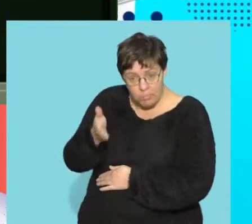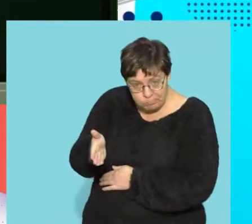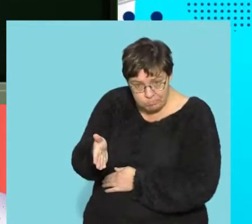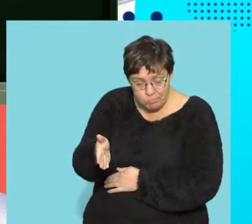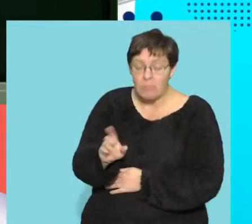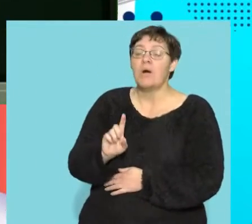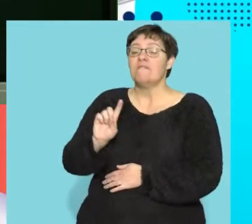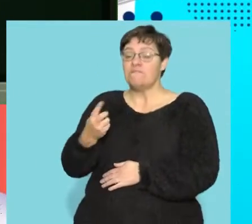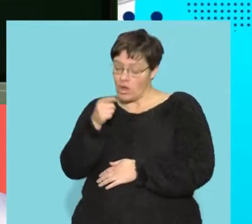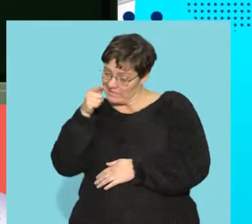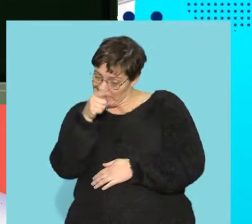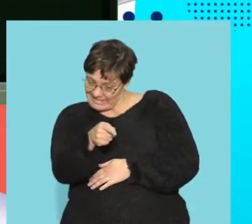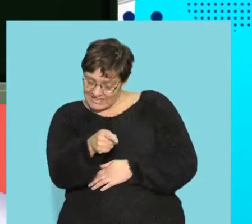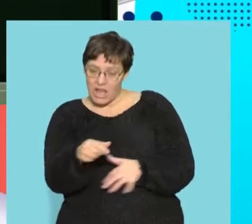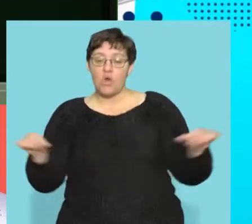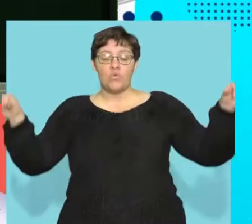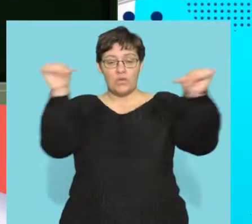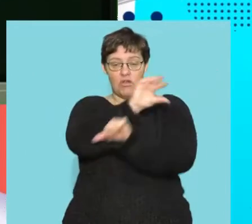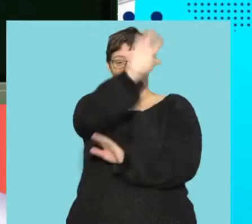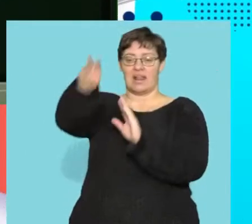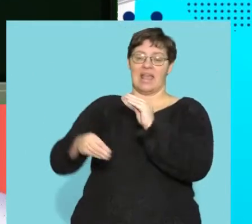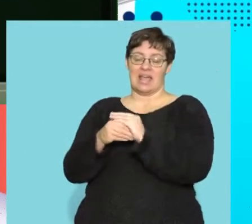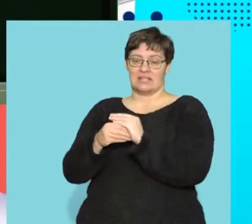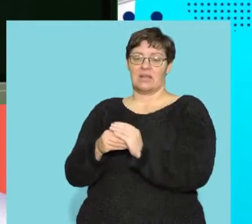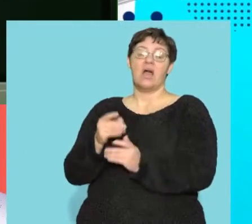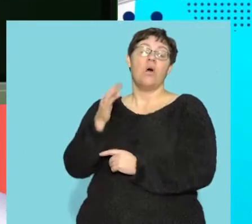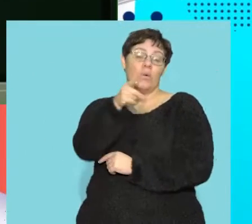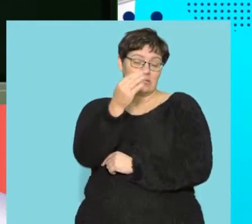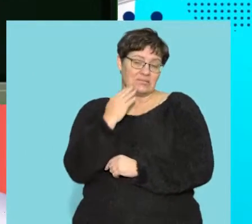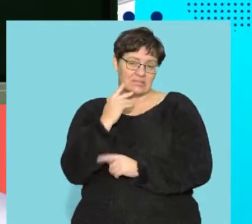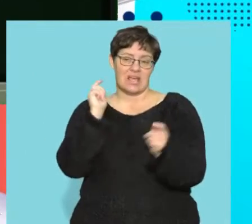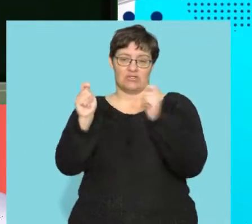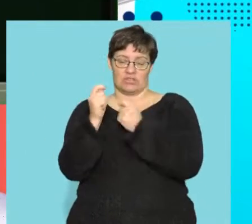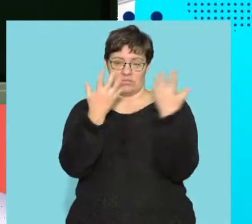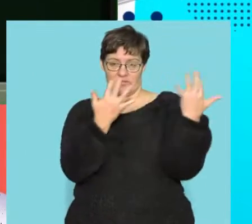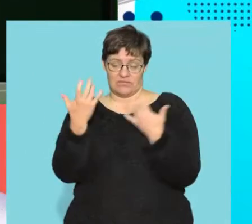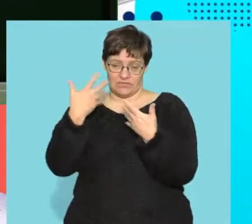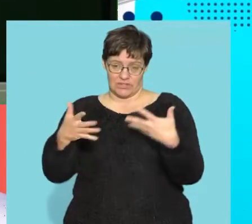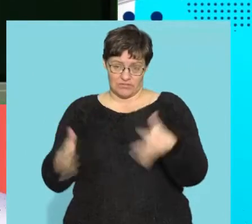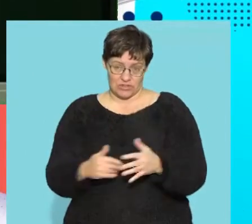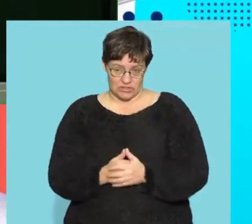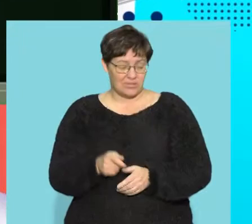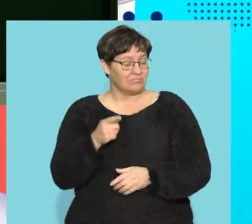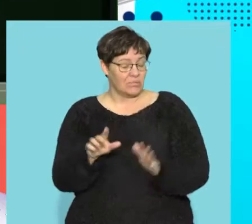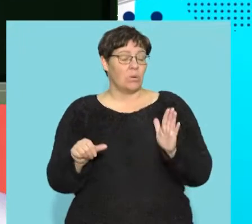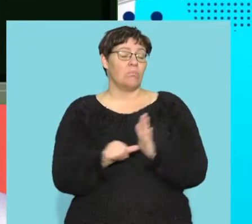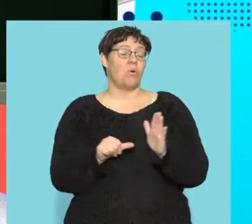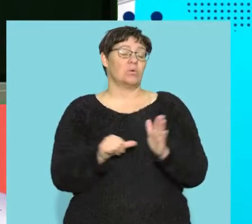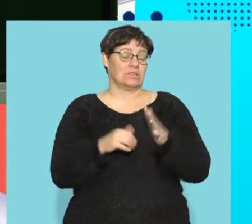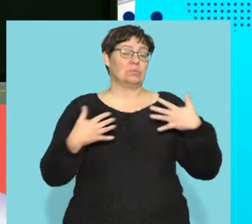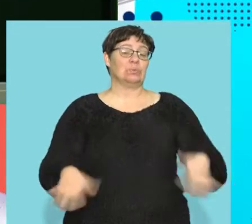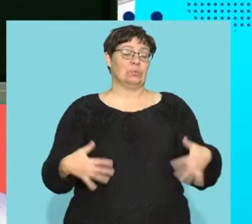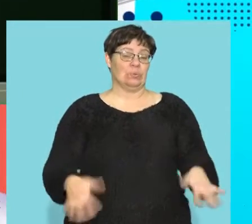appear, then you have to take the reversal into account when you are completing your adjustment. Very,